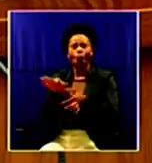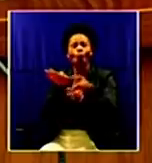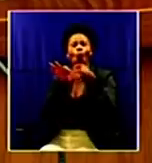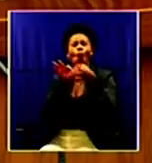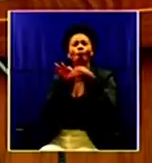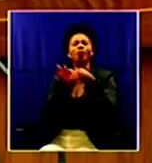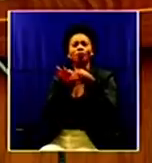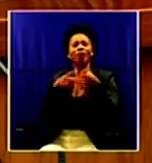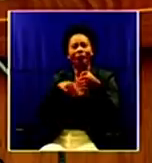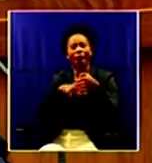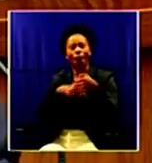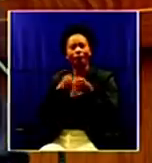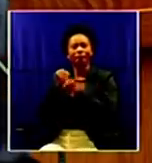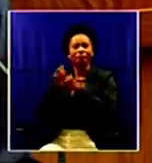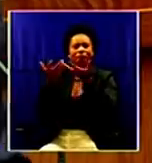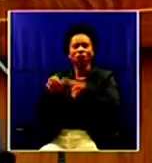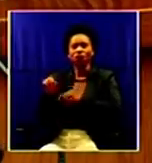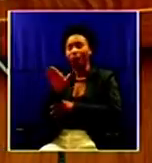continent of which we are part.